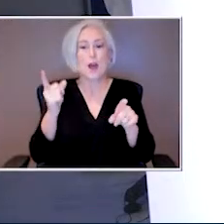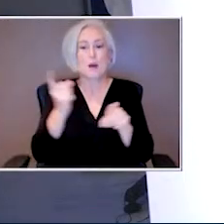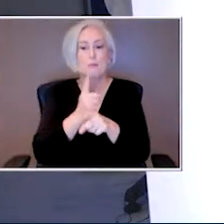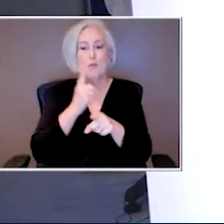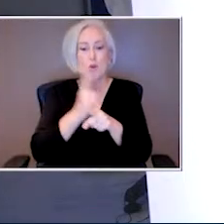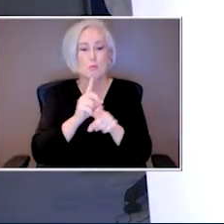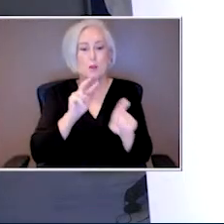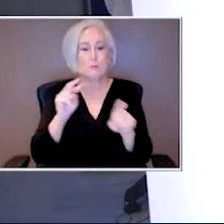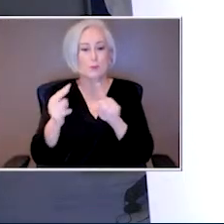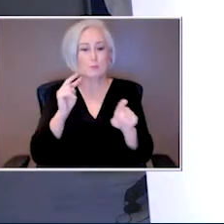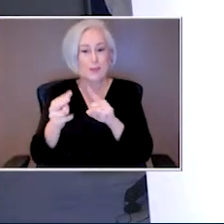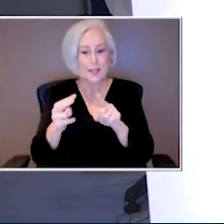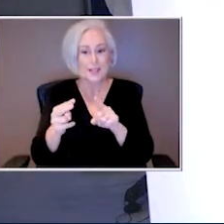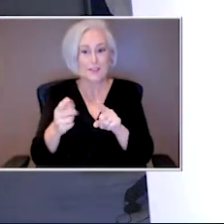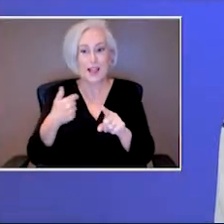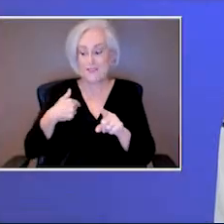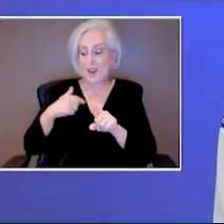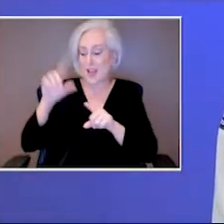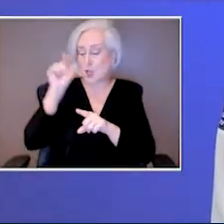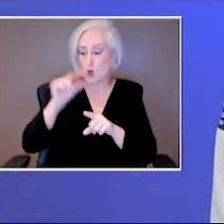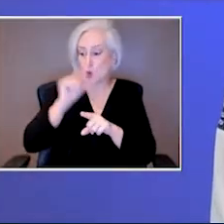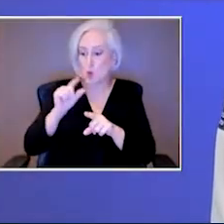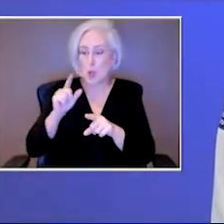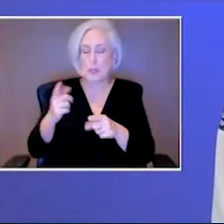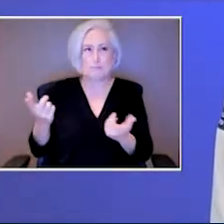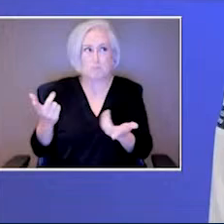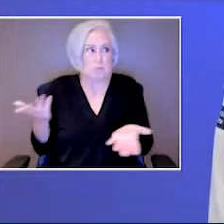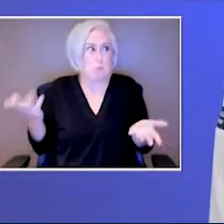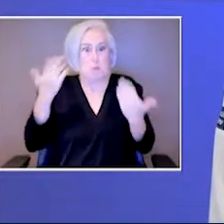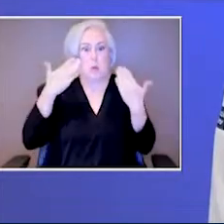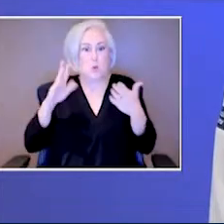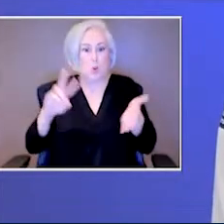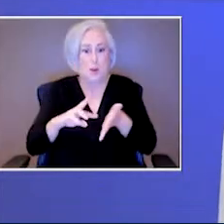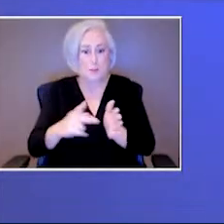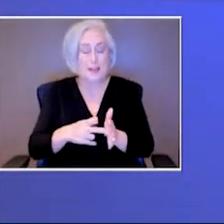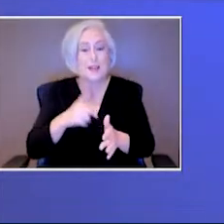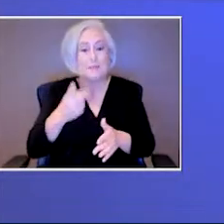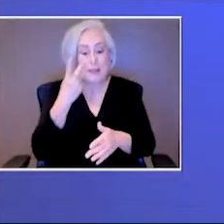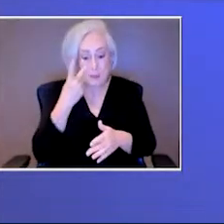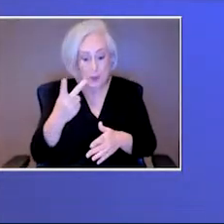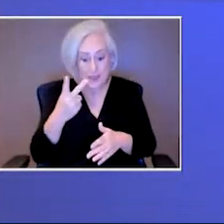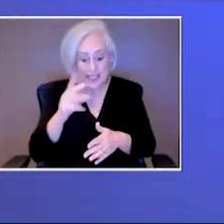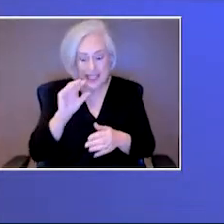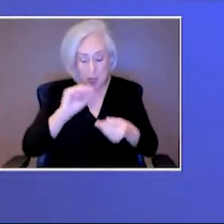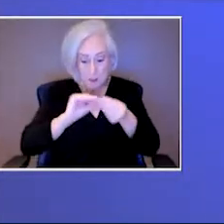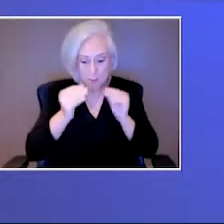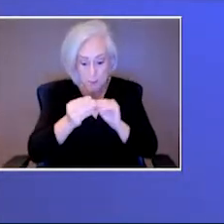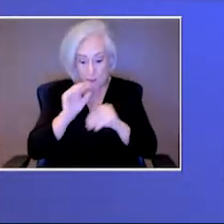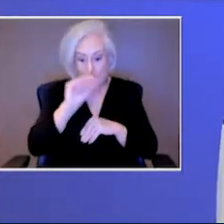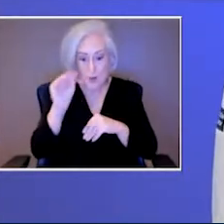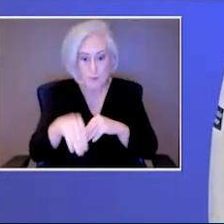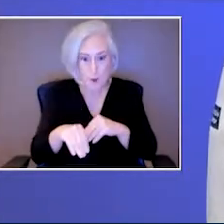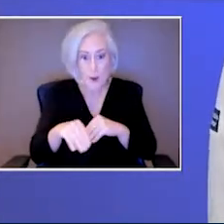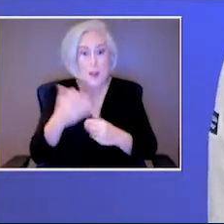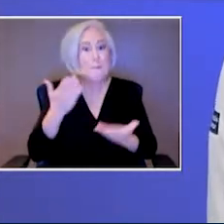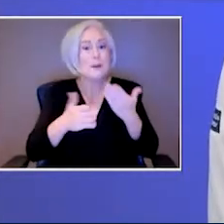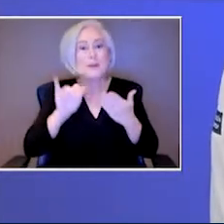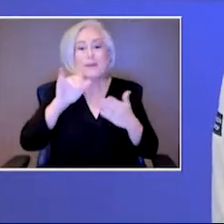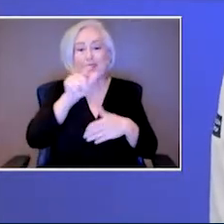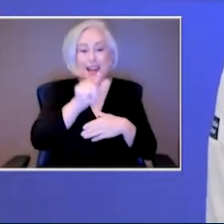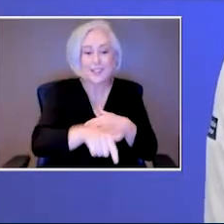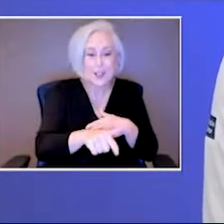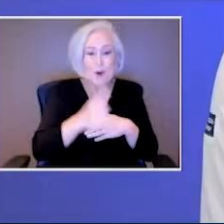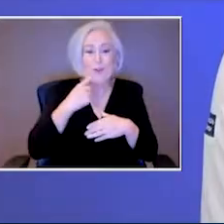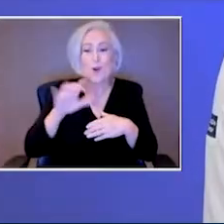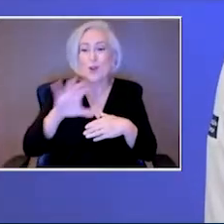that mean? Exactly. And you know, when you get that score, you may freak out about a percentage, but it actually may be on the lower end of percentages for women in your age group. And so